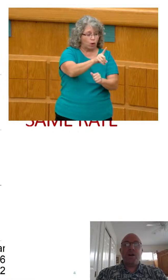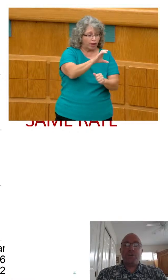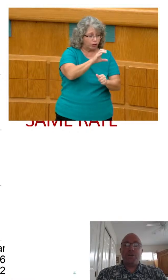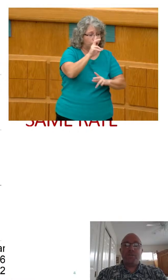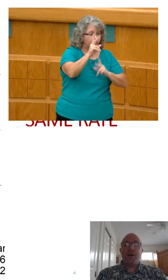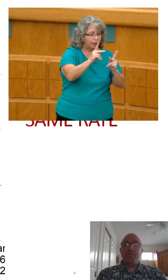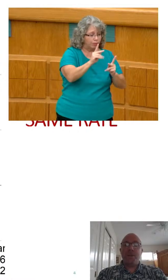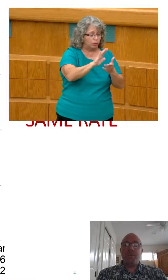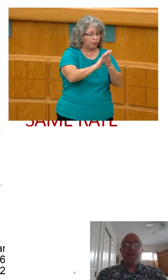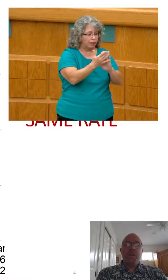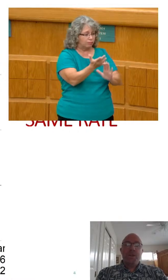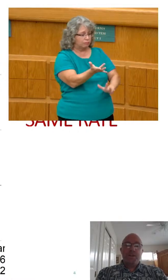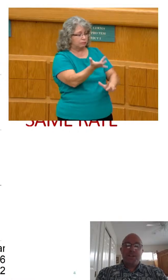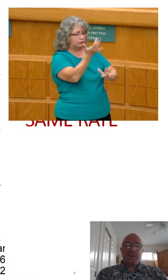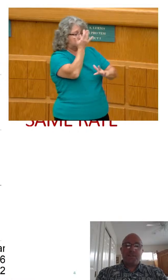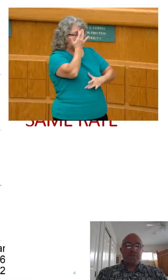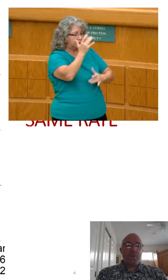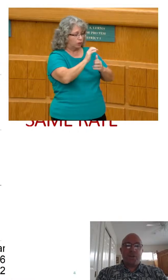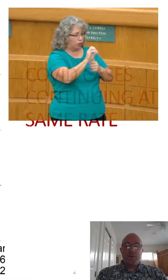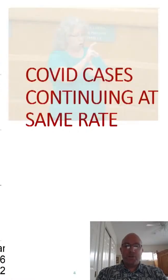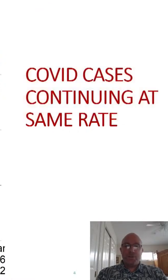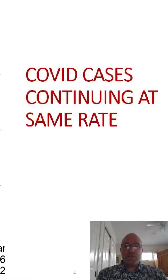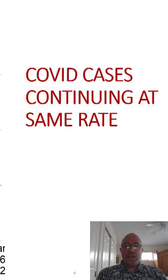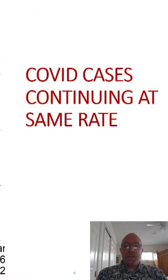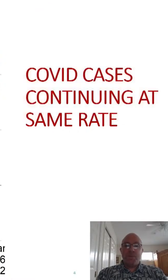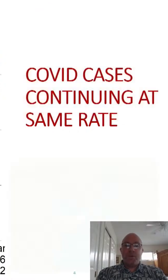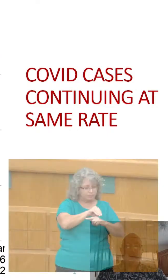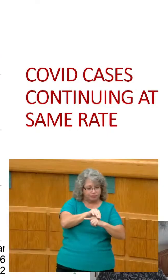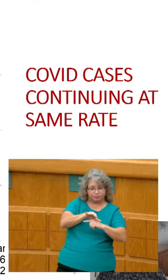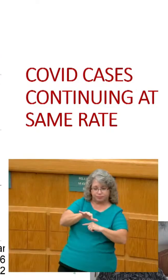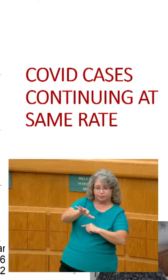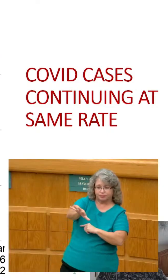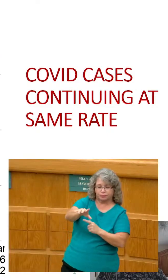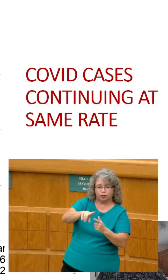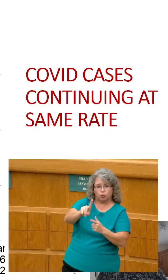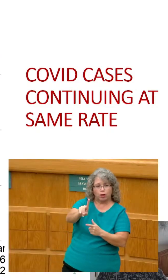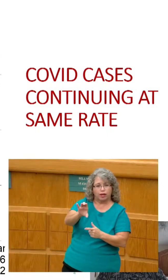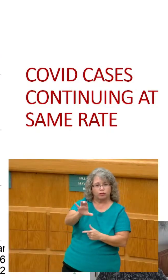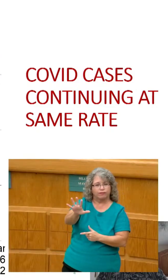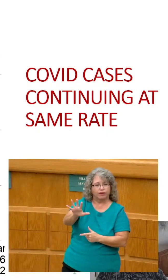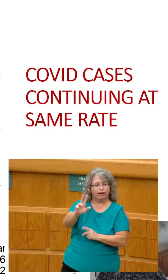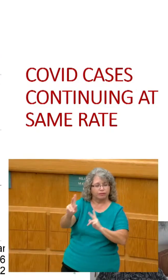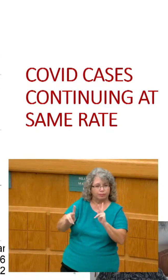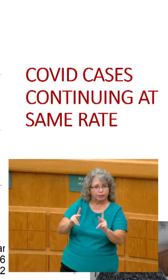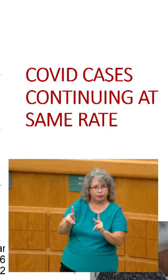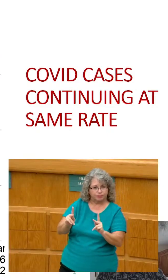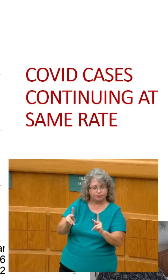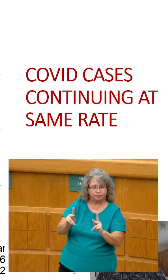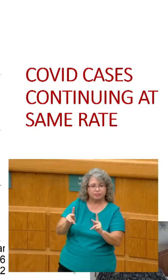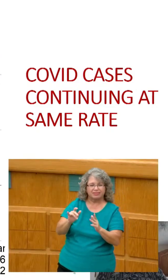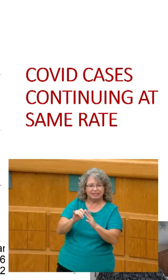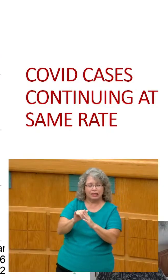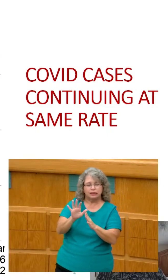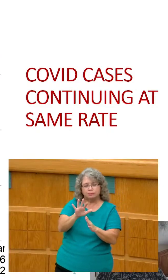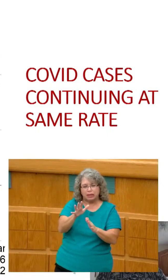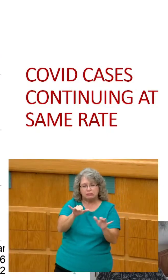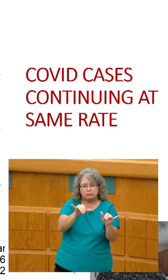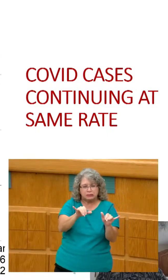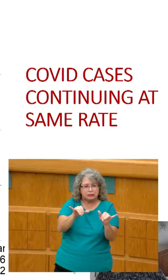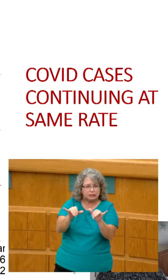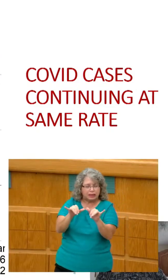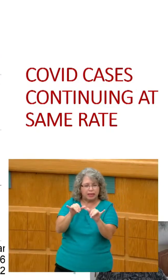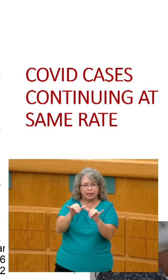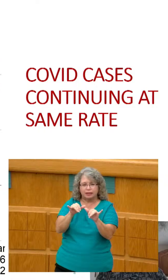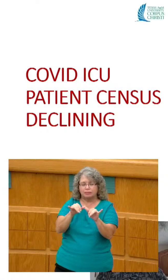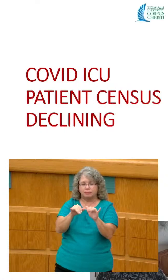approximately 105 people. So that's very close to staying about the same, and it's certainly not increasing very quickly, if it's increasing at